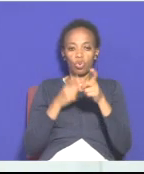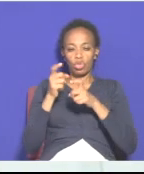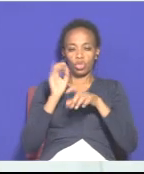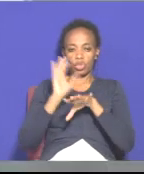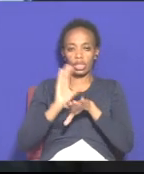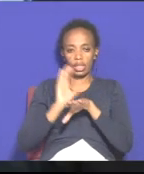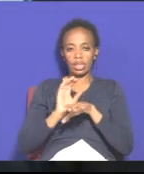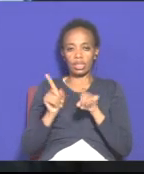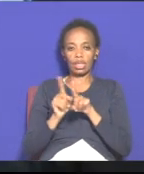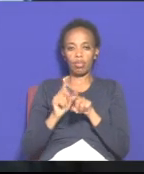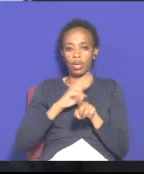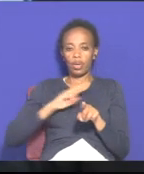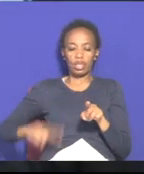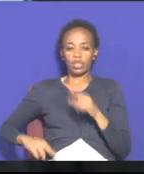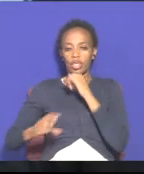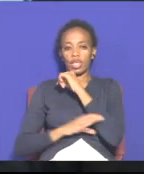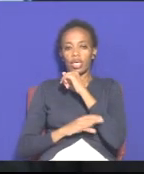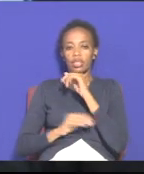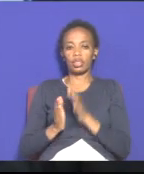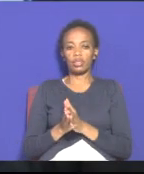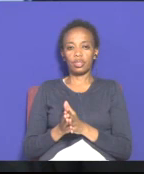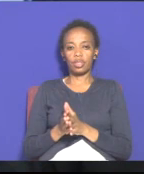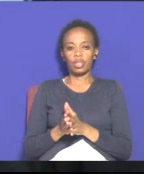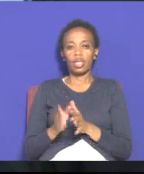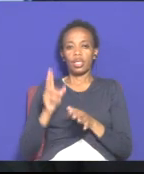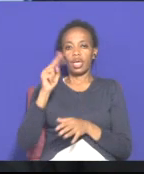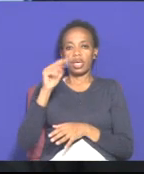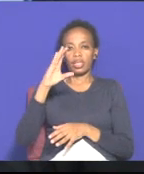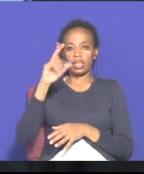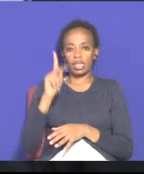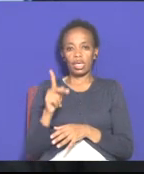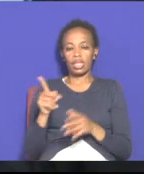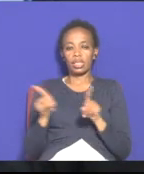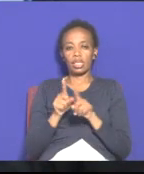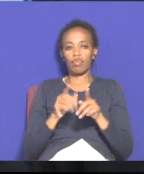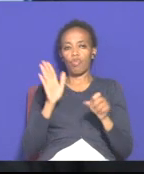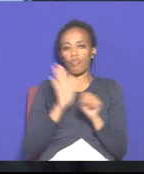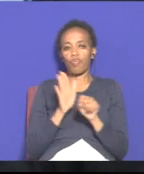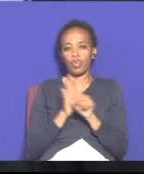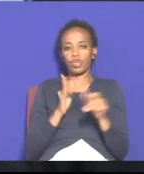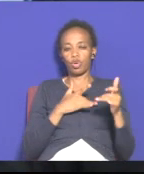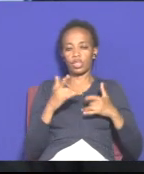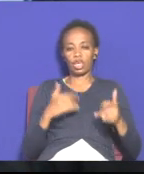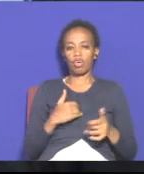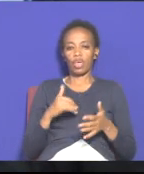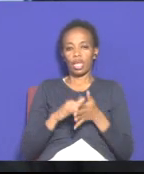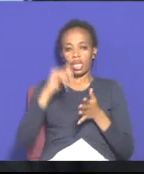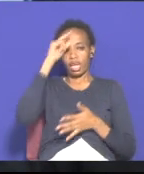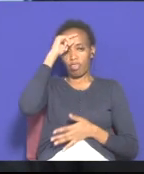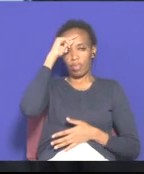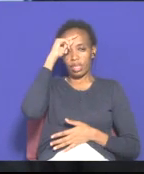churches and religion in the country as a whole. The NCCK is extremely concerned that the government